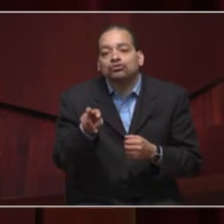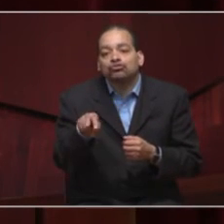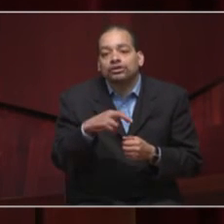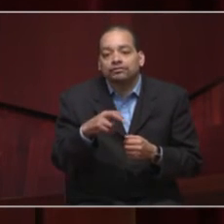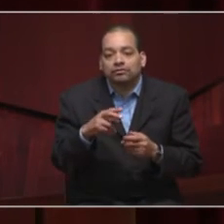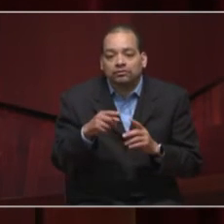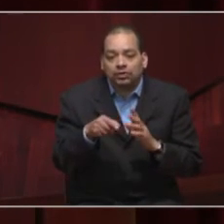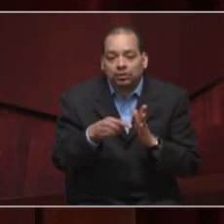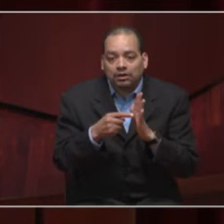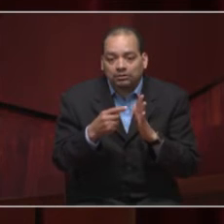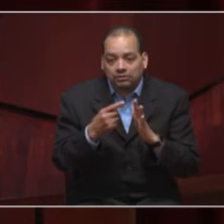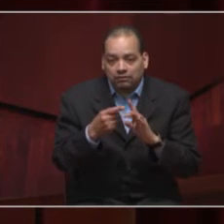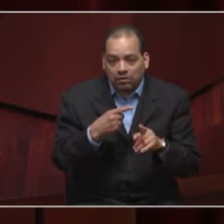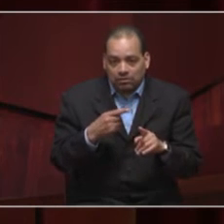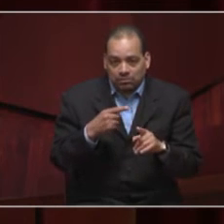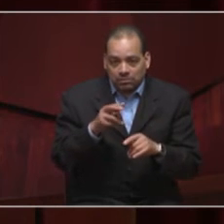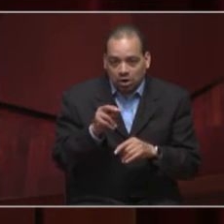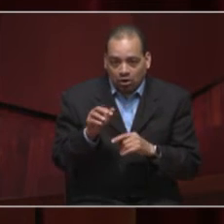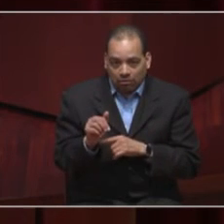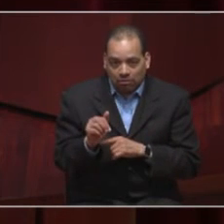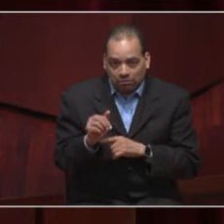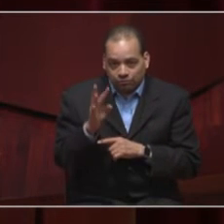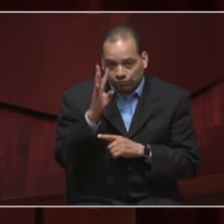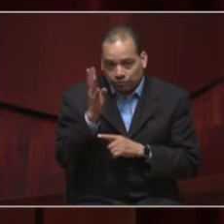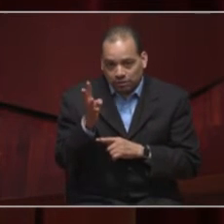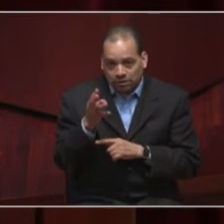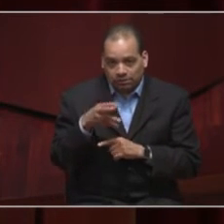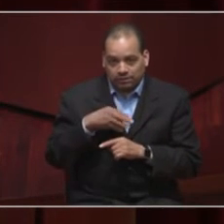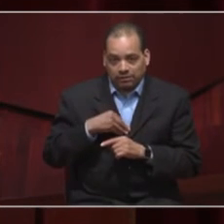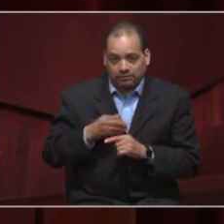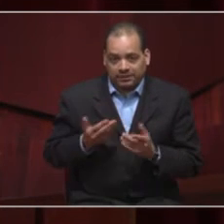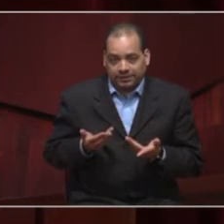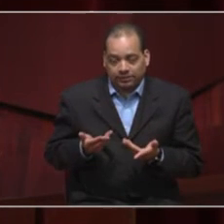requests, expired per the bulletin.